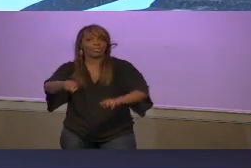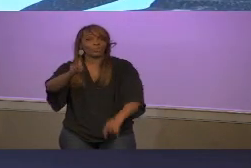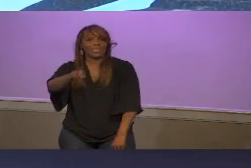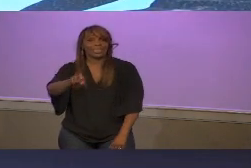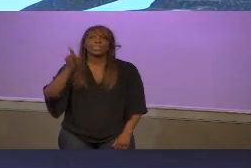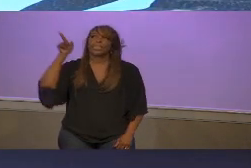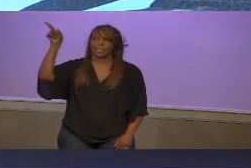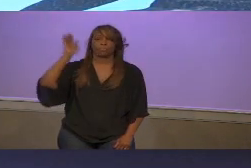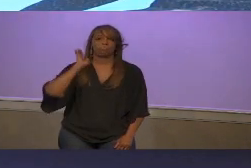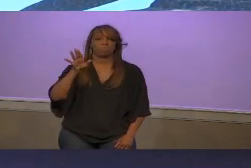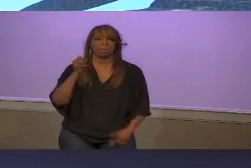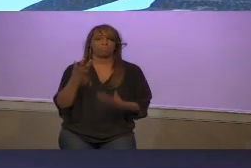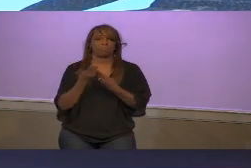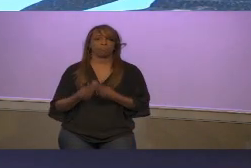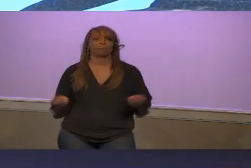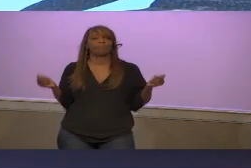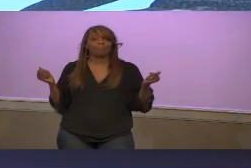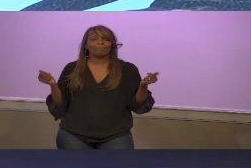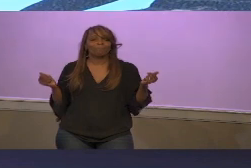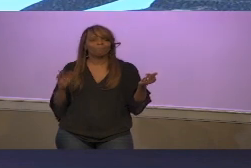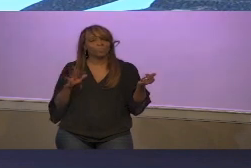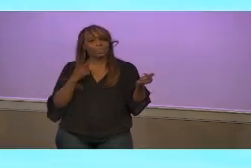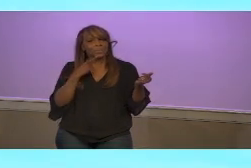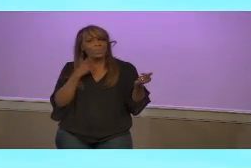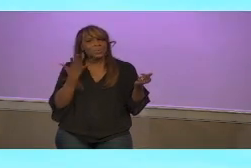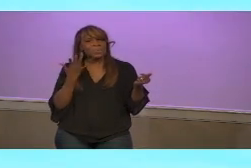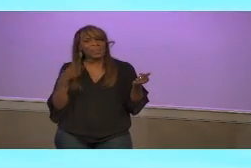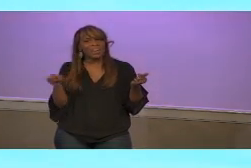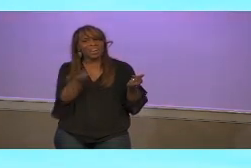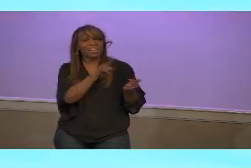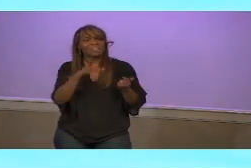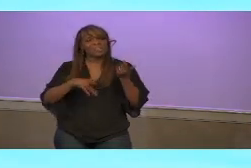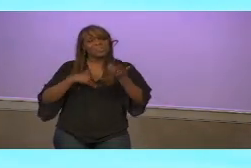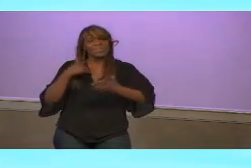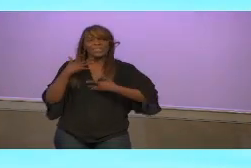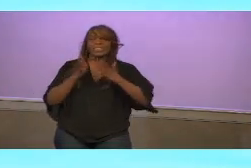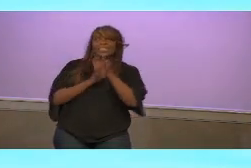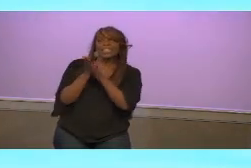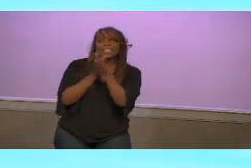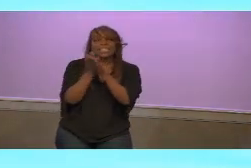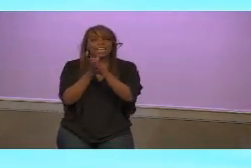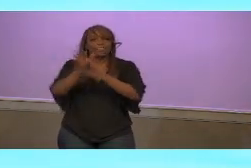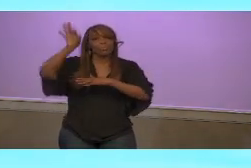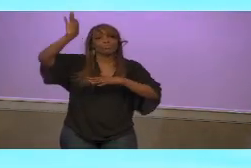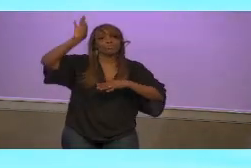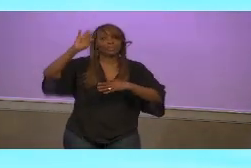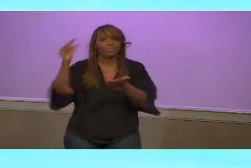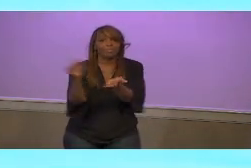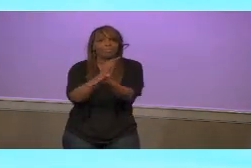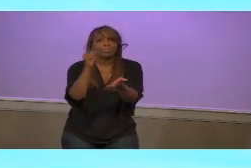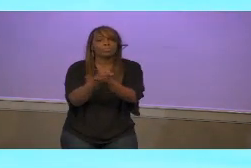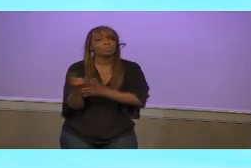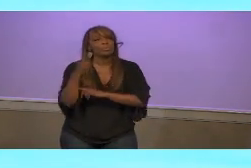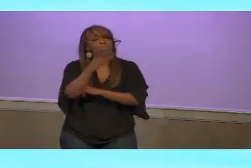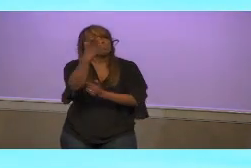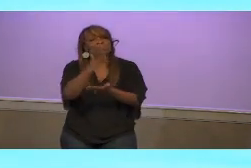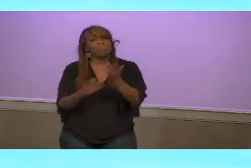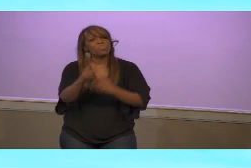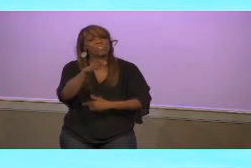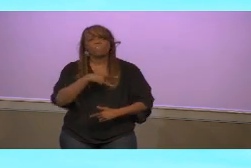present dilemma. I'm saying this because perhaps as I minister this word today, some of you have